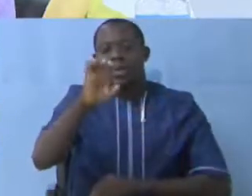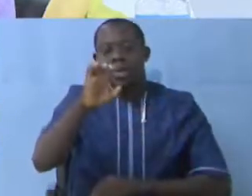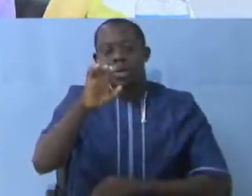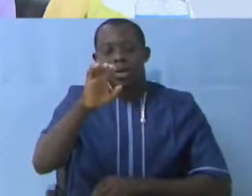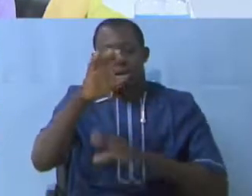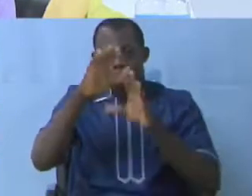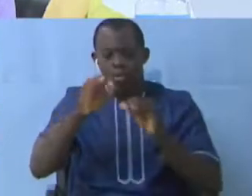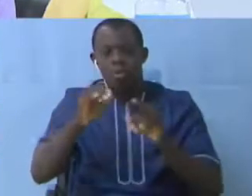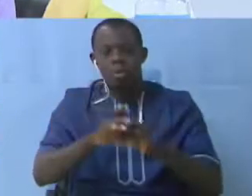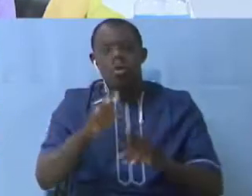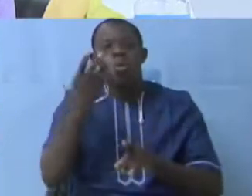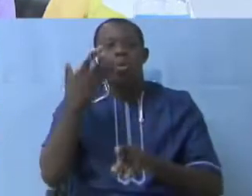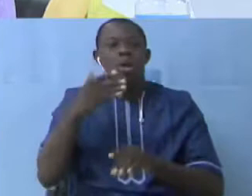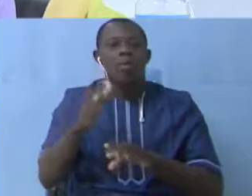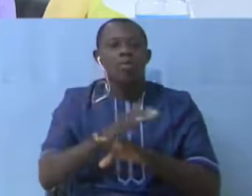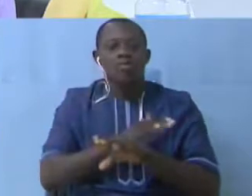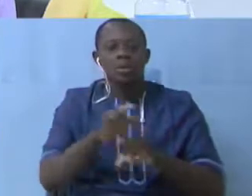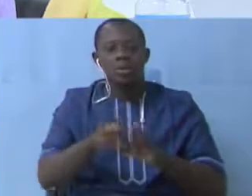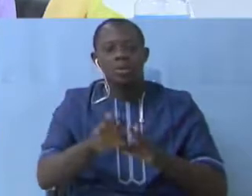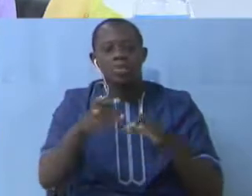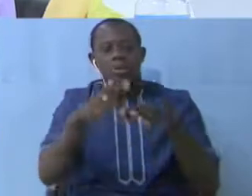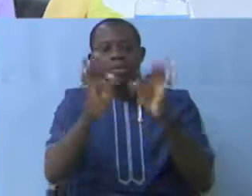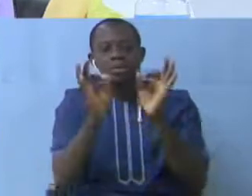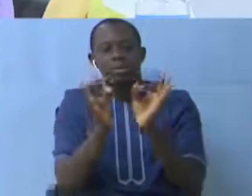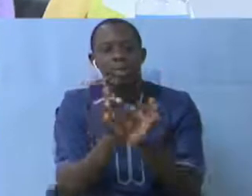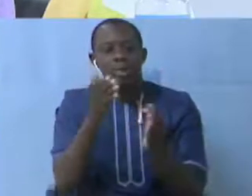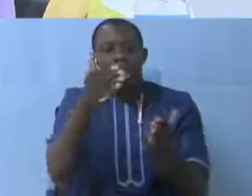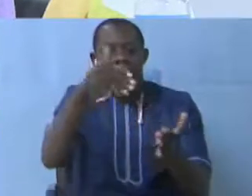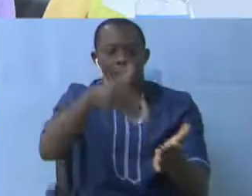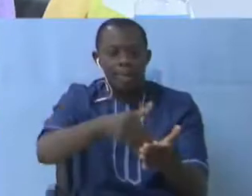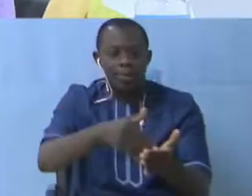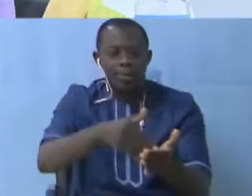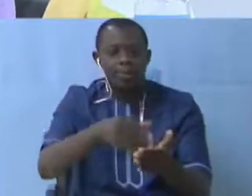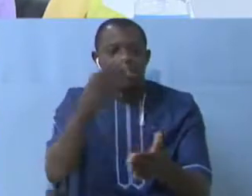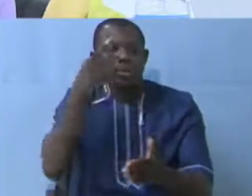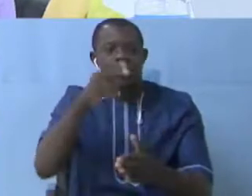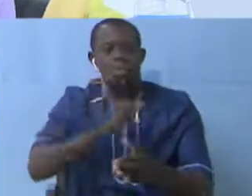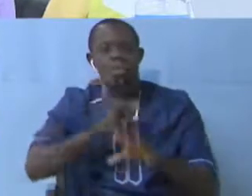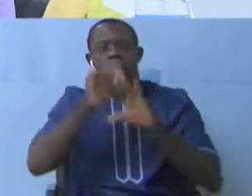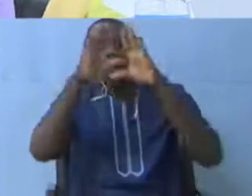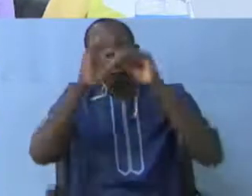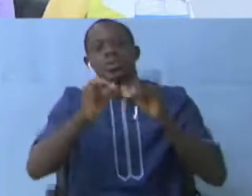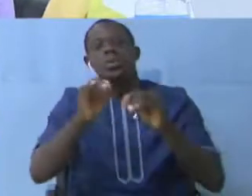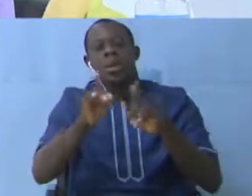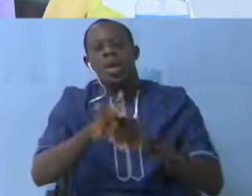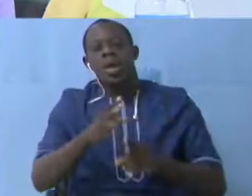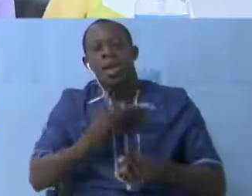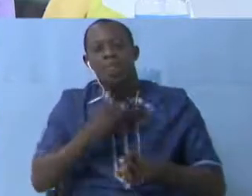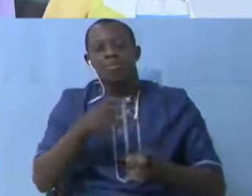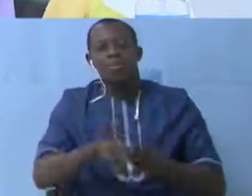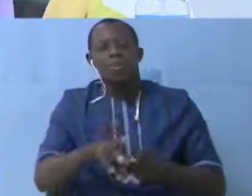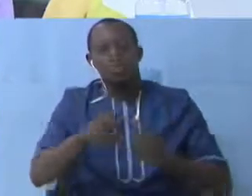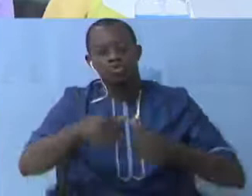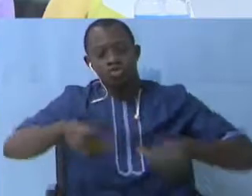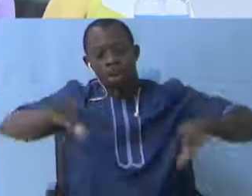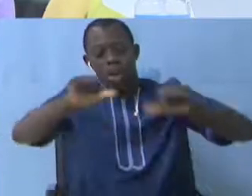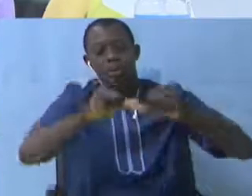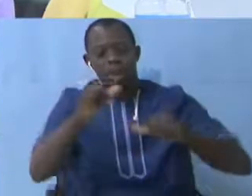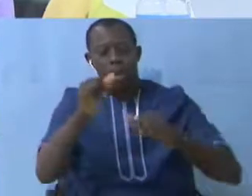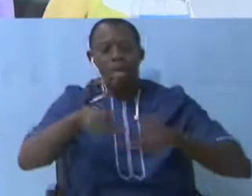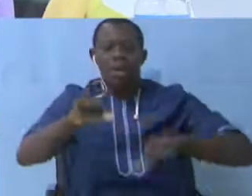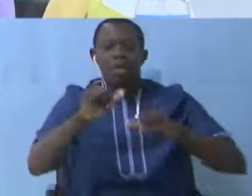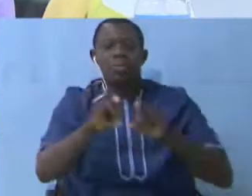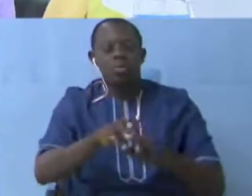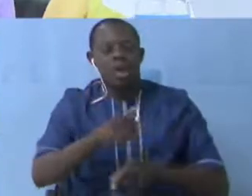team came in the morning, they found that their office was still, and they were quite scared. bi ñëwee gis ne daal seen place daldi nañ ko